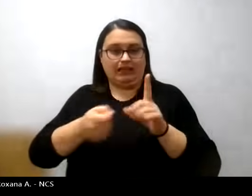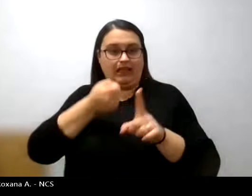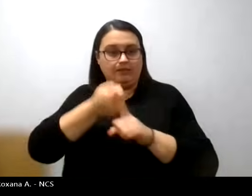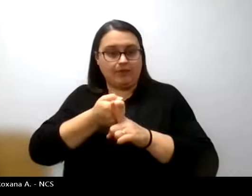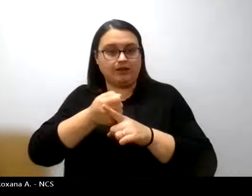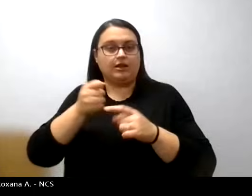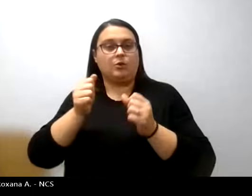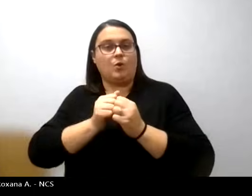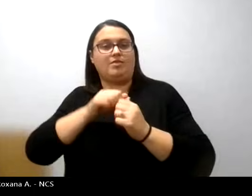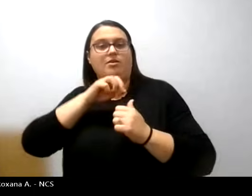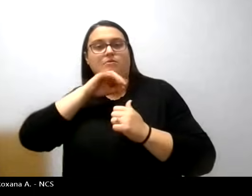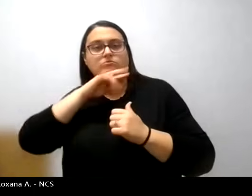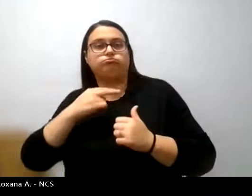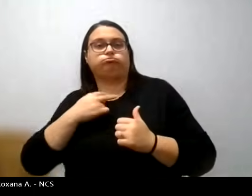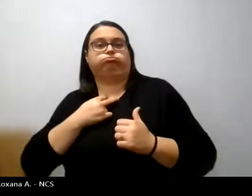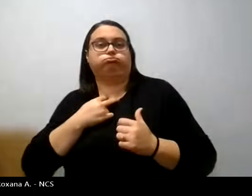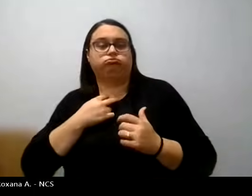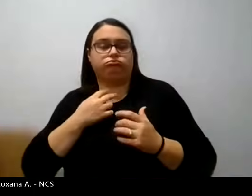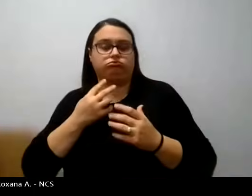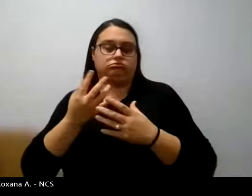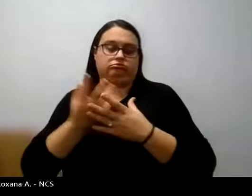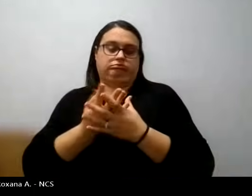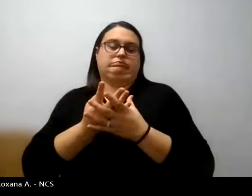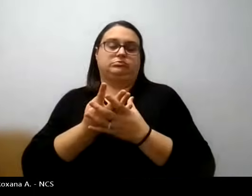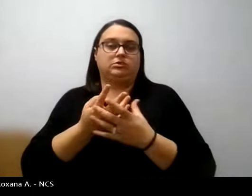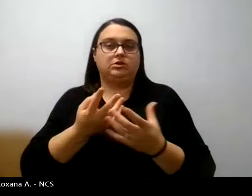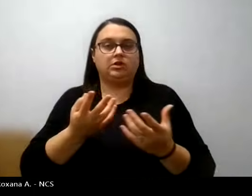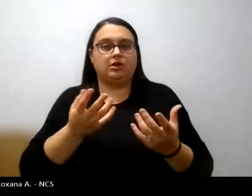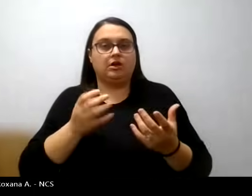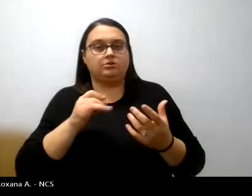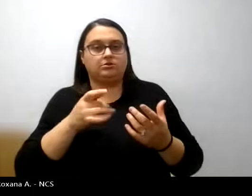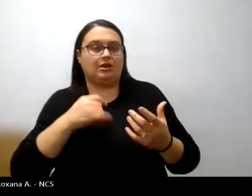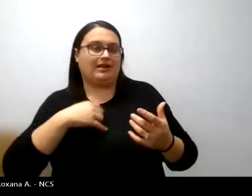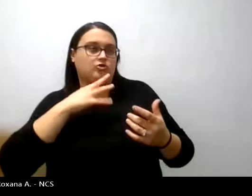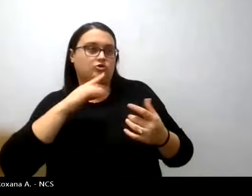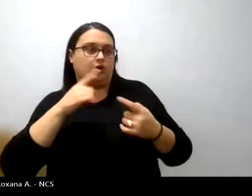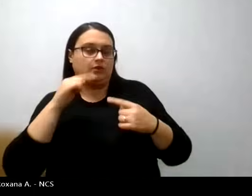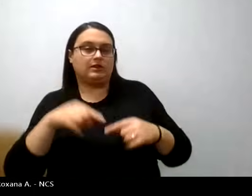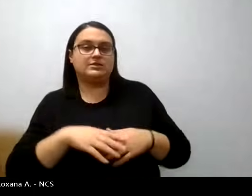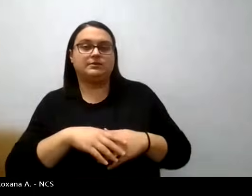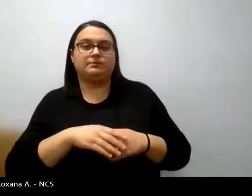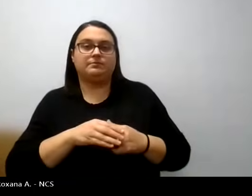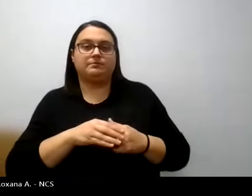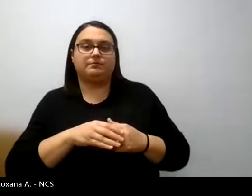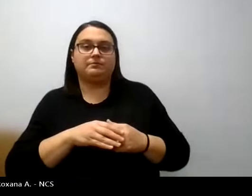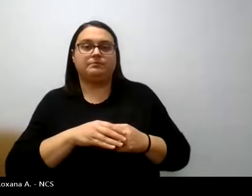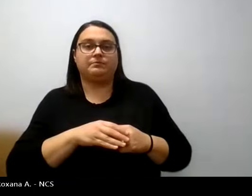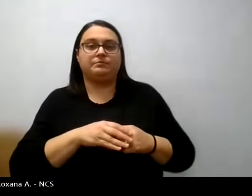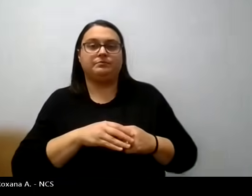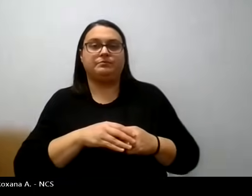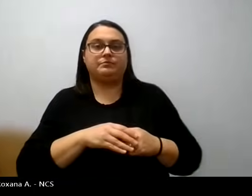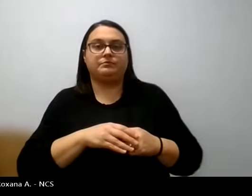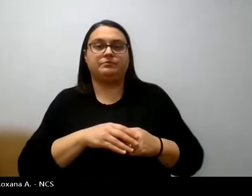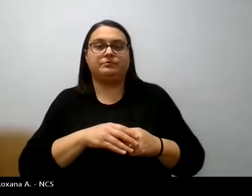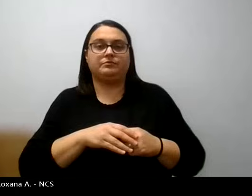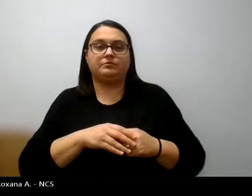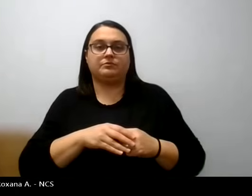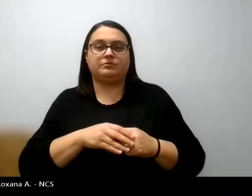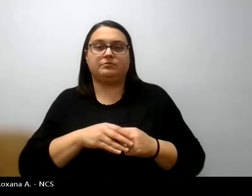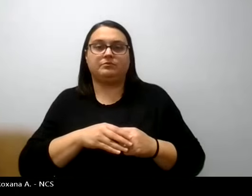work? Yeah, so Mayor, I'll speak to this if you're okay with it. We had